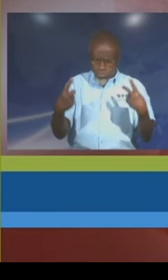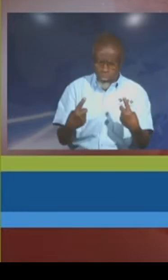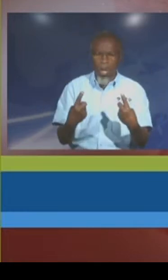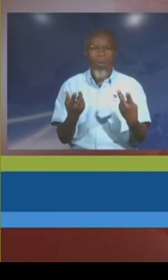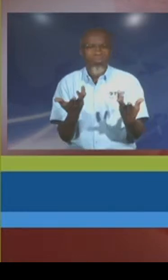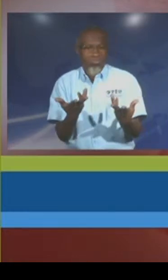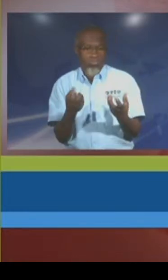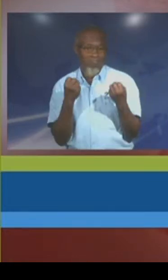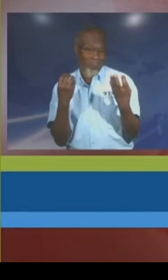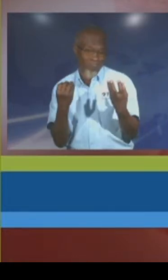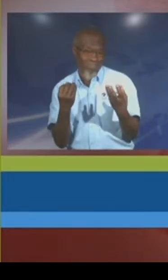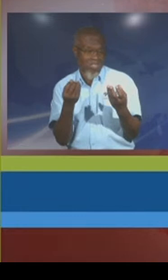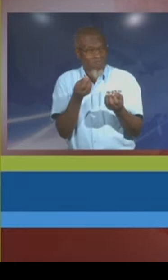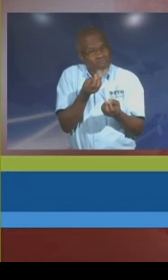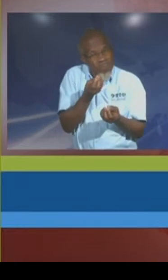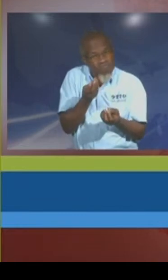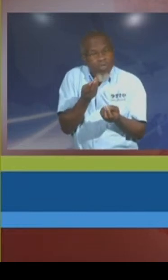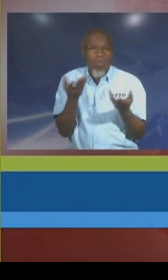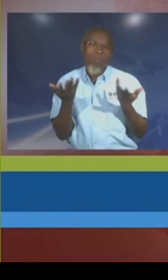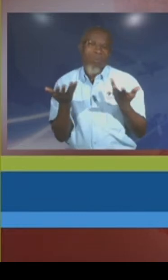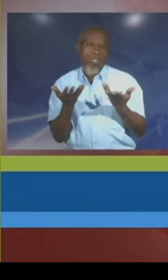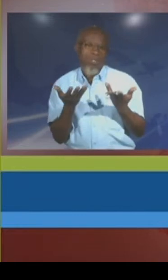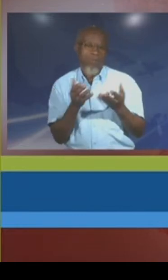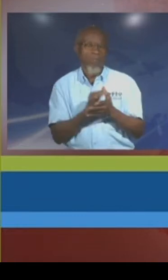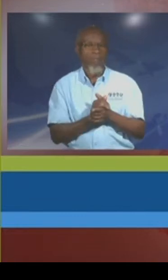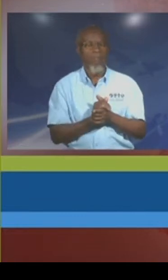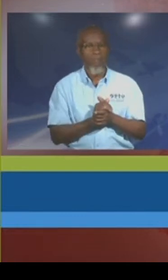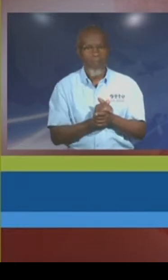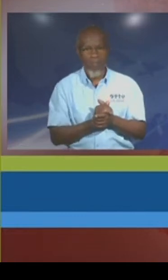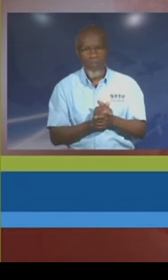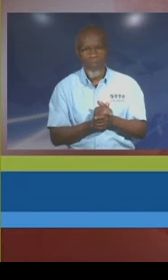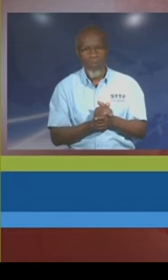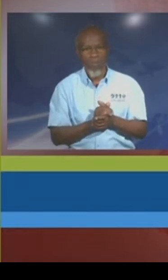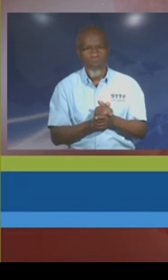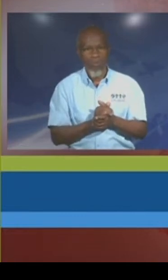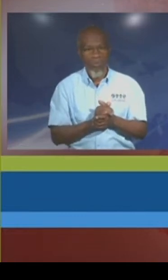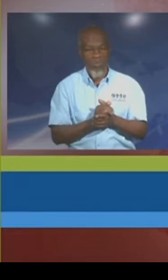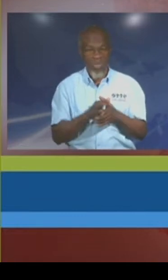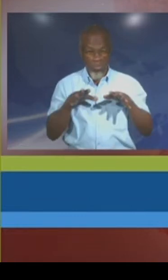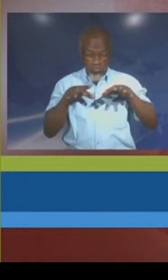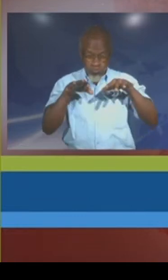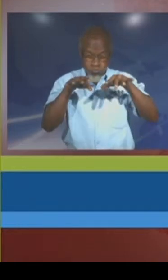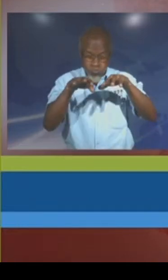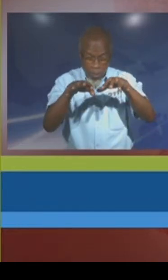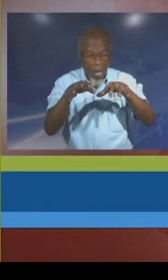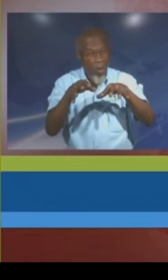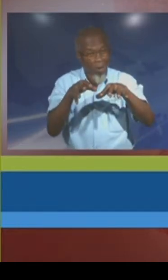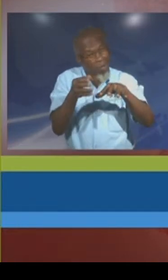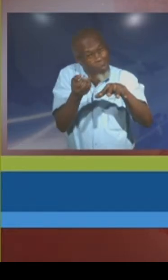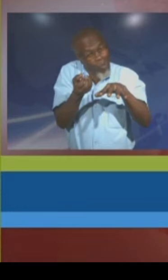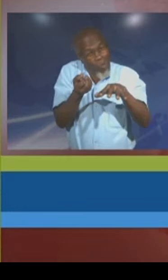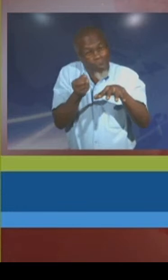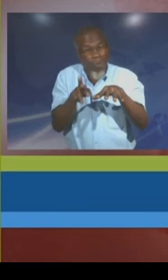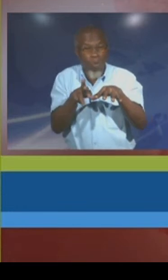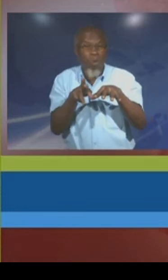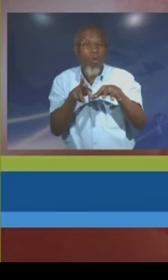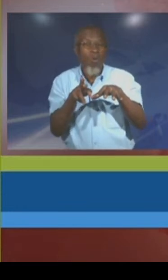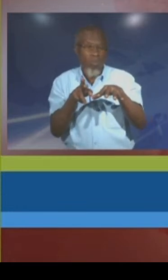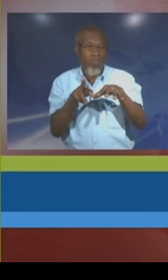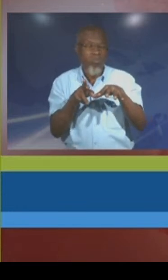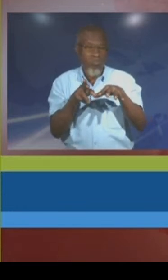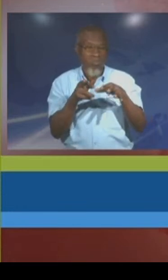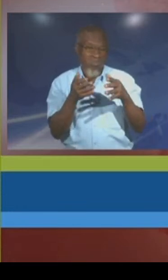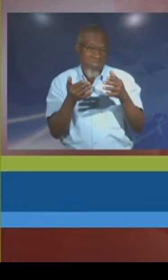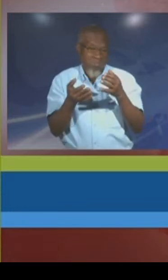give specific details as it relates to supermarkets, for example, later on. Is it crowded, or it is an off-peak time? Are vulnerable people in